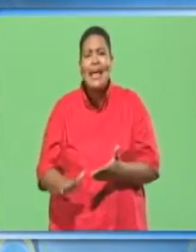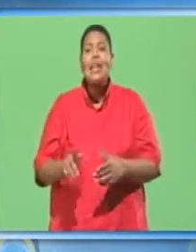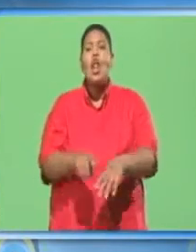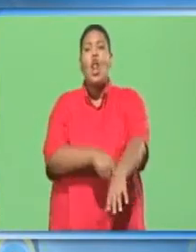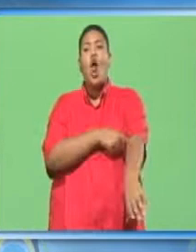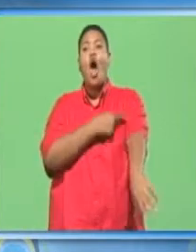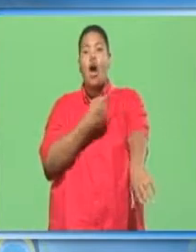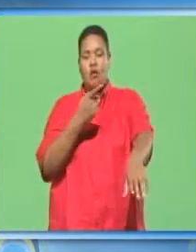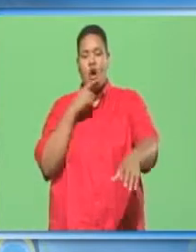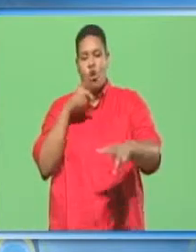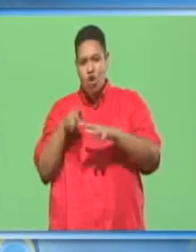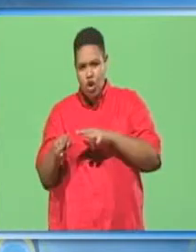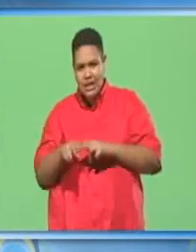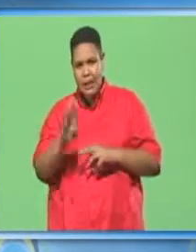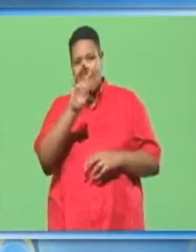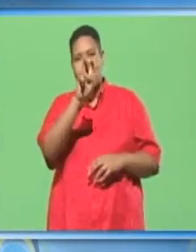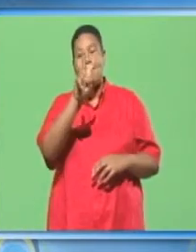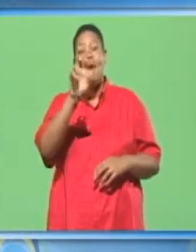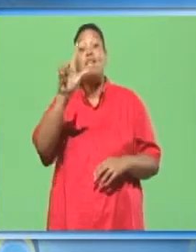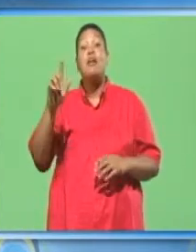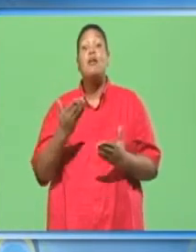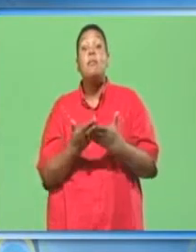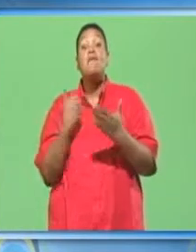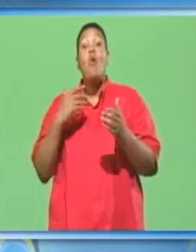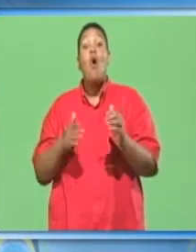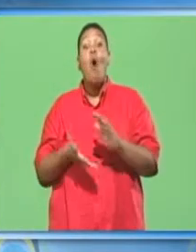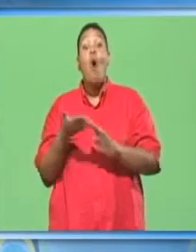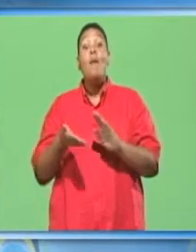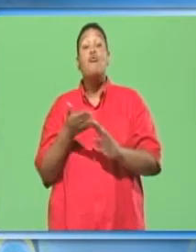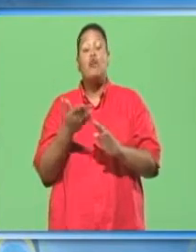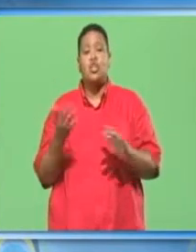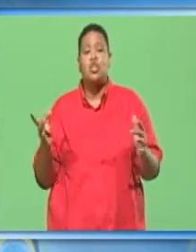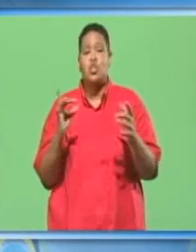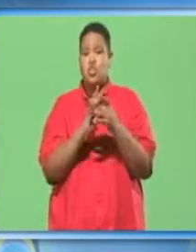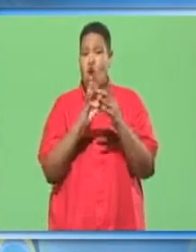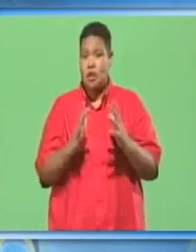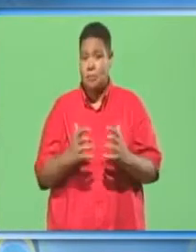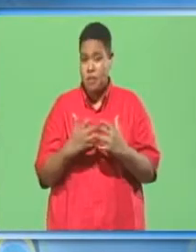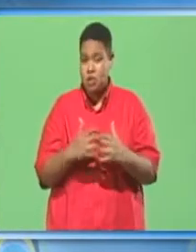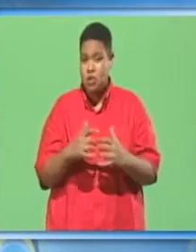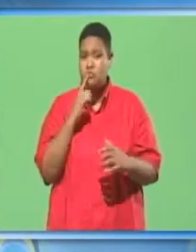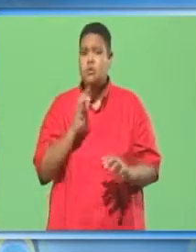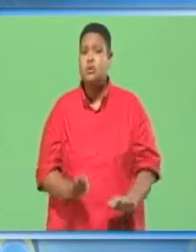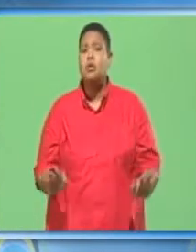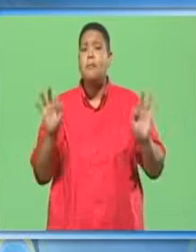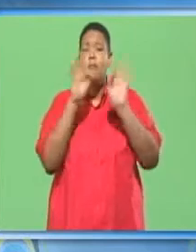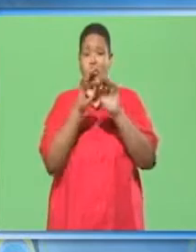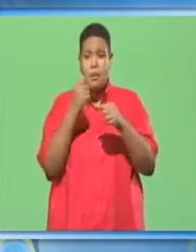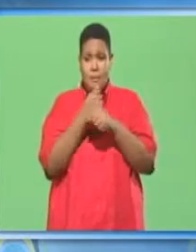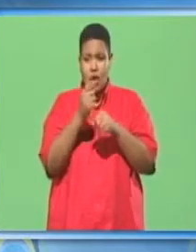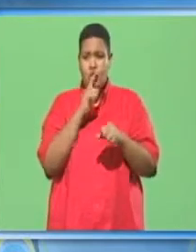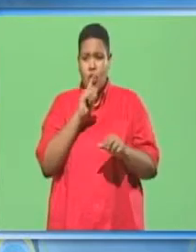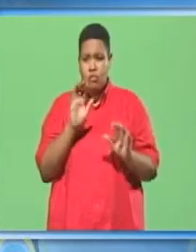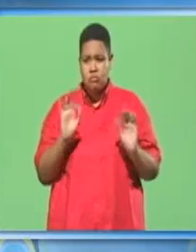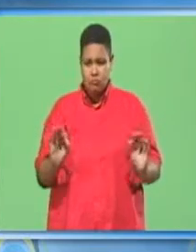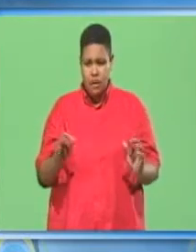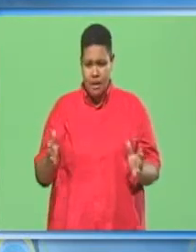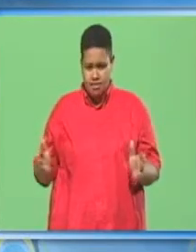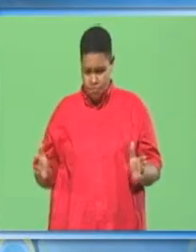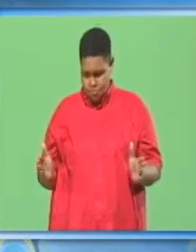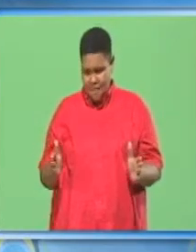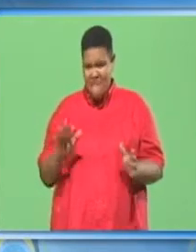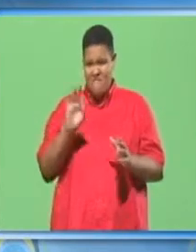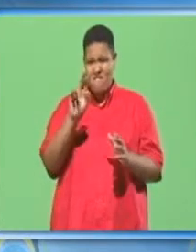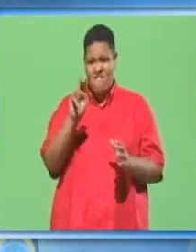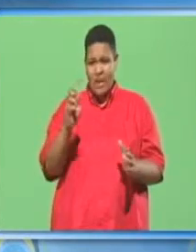bevels. Before operating the jointer, it is important to ensure the fence is perpendicular to the table. Use